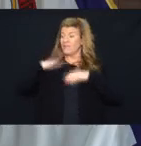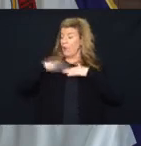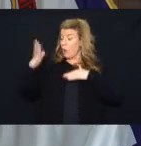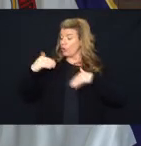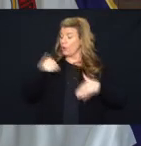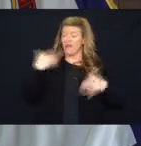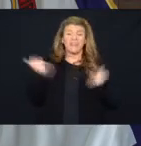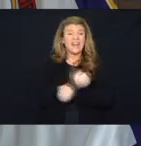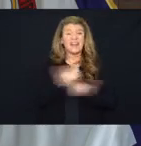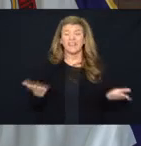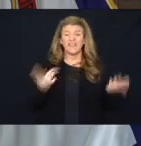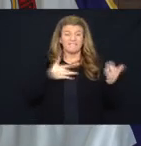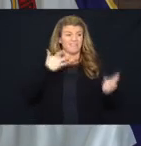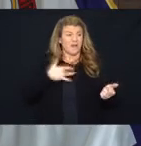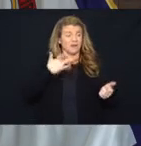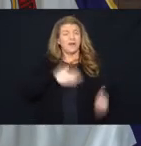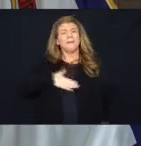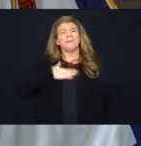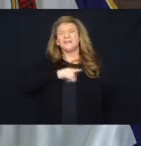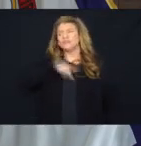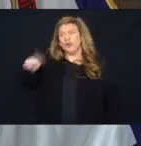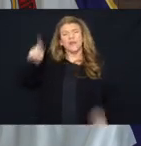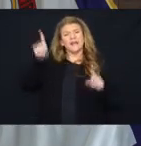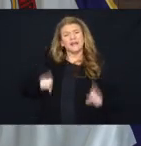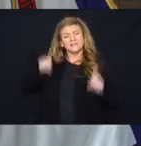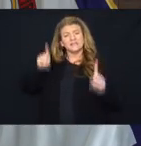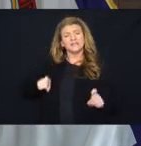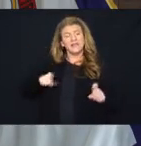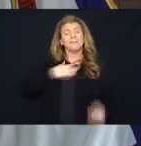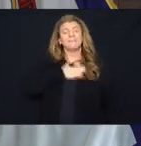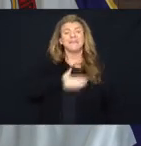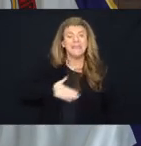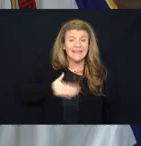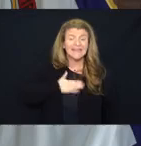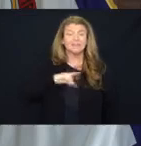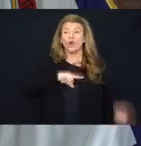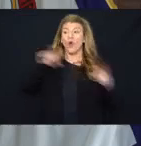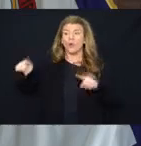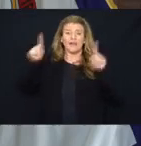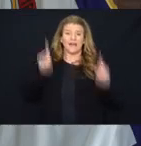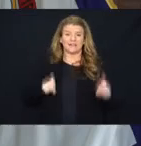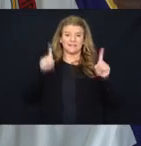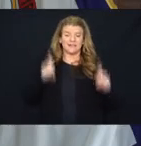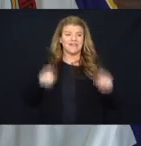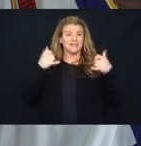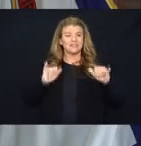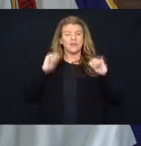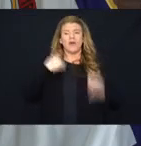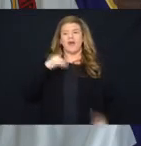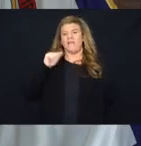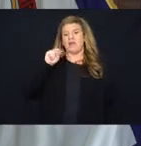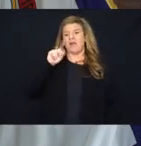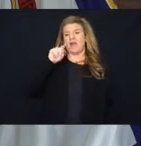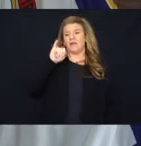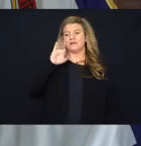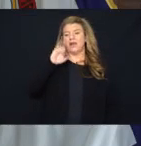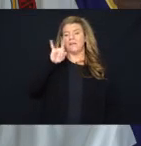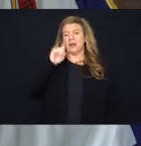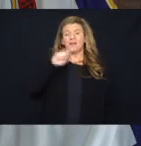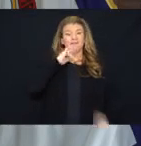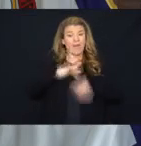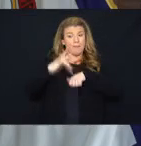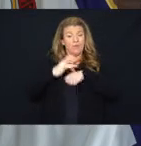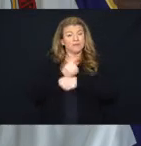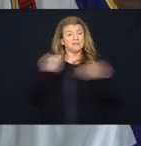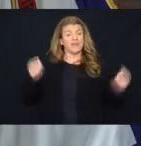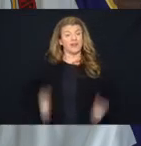you get any symptoms whatsoever, please go get a test. Please go get a test. There are still antibodies available that can save your life, but we